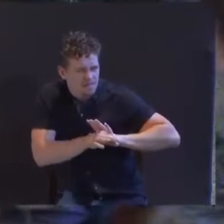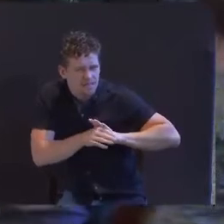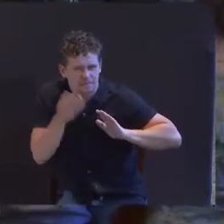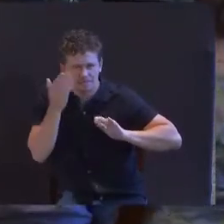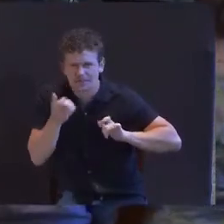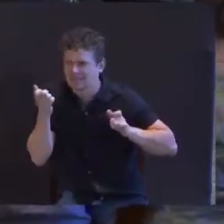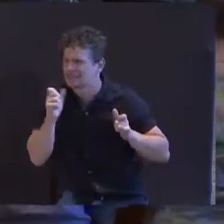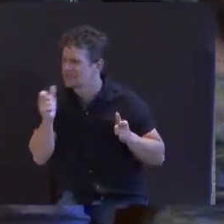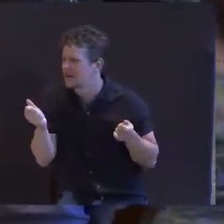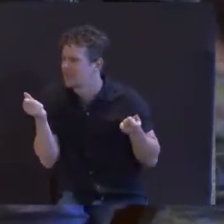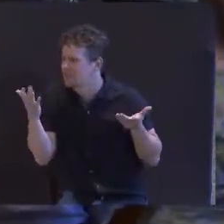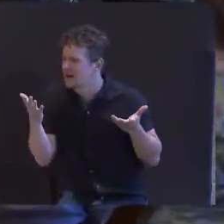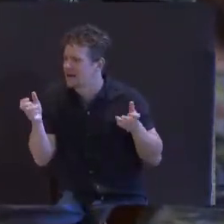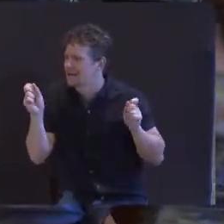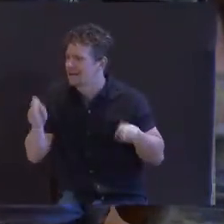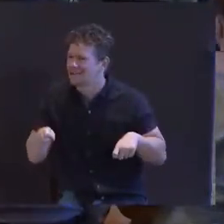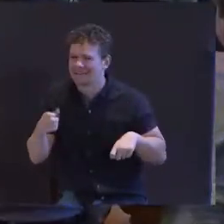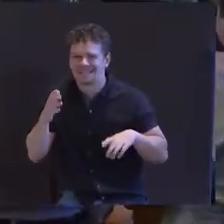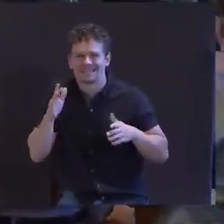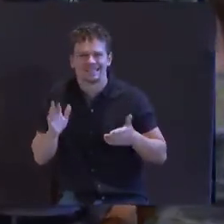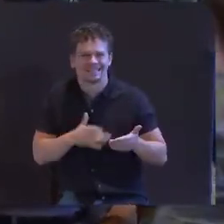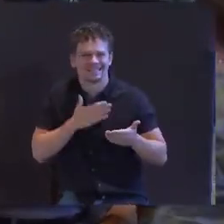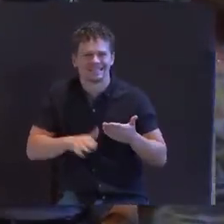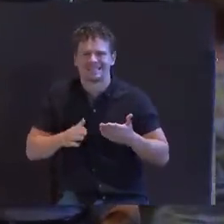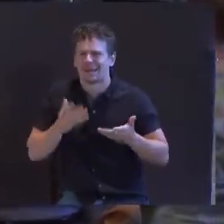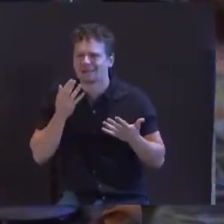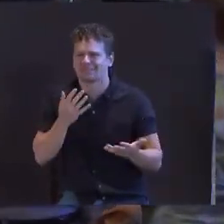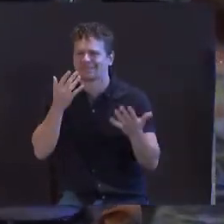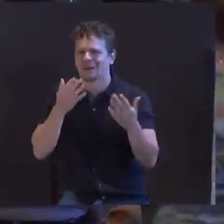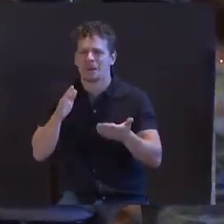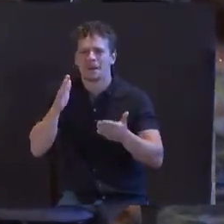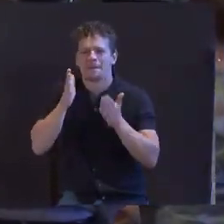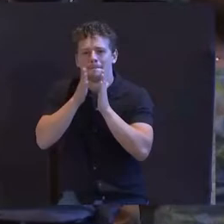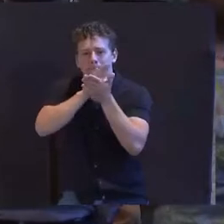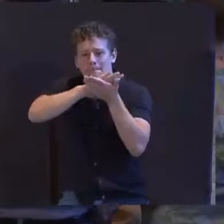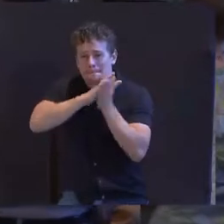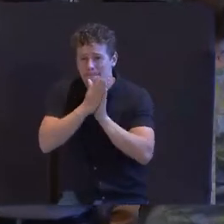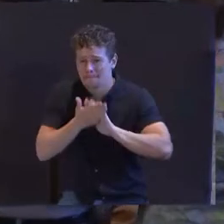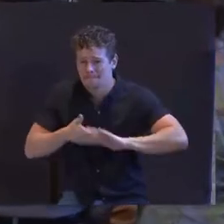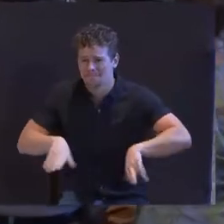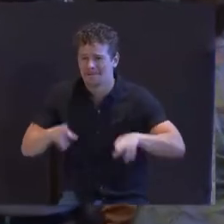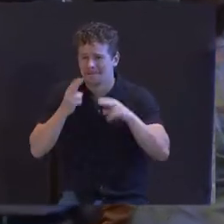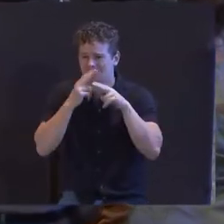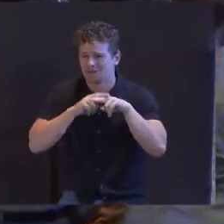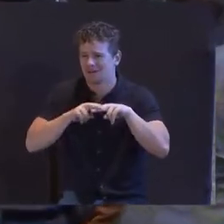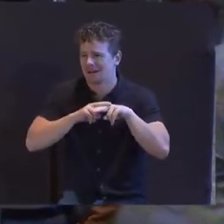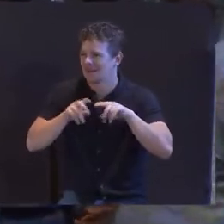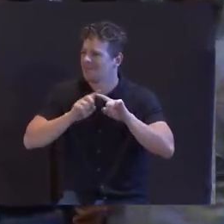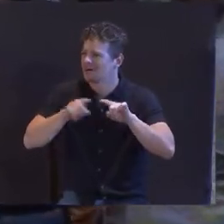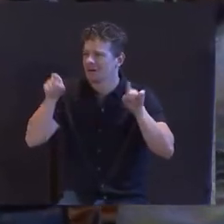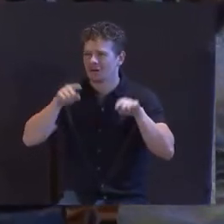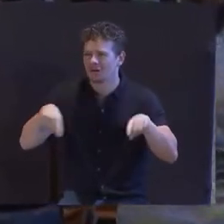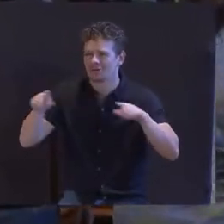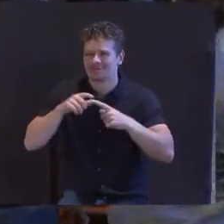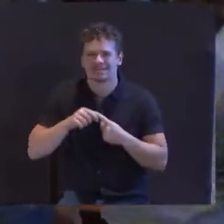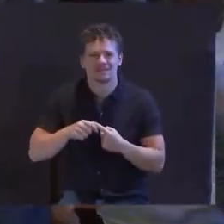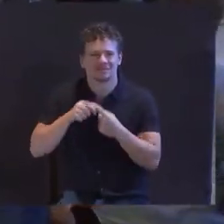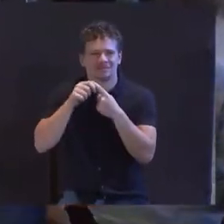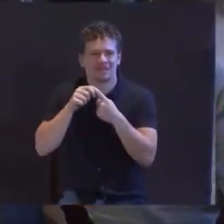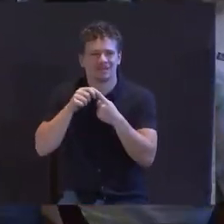get the opportunity to sing Peace Train. And it's a little tricky, but you know what? You are not an ordinary group of